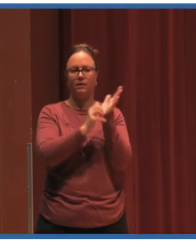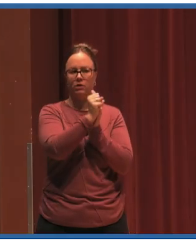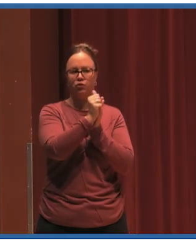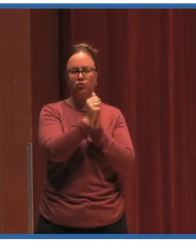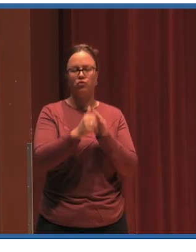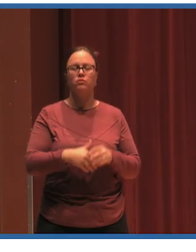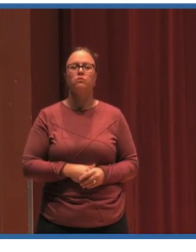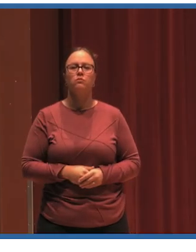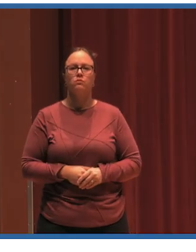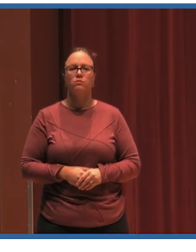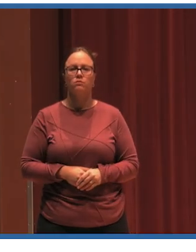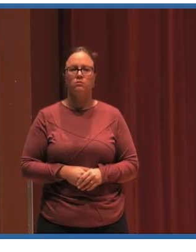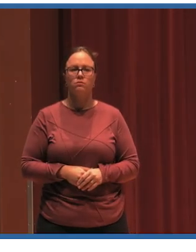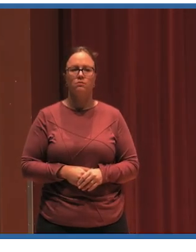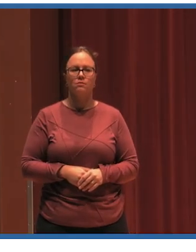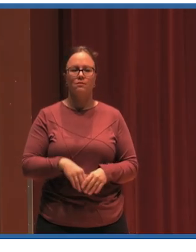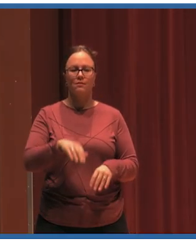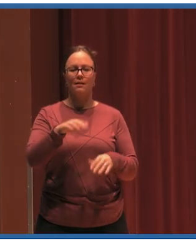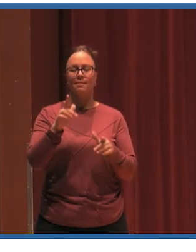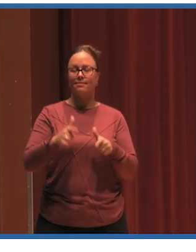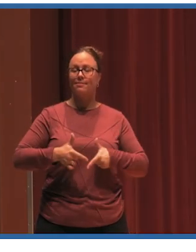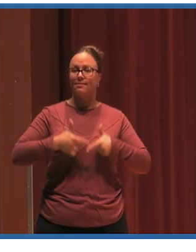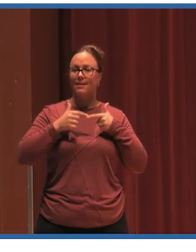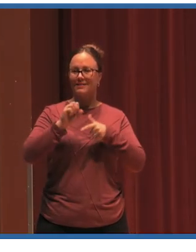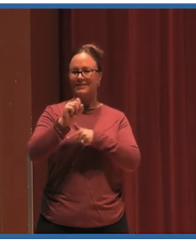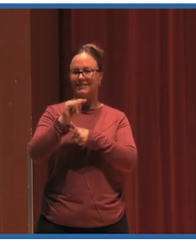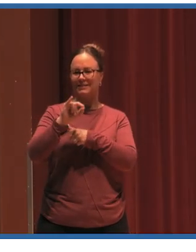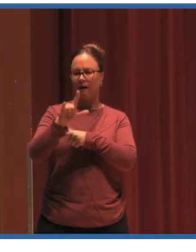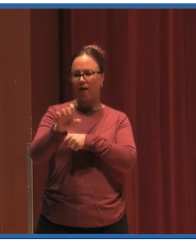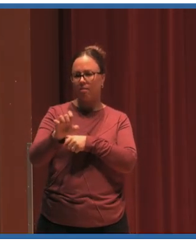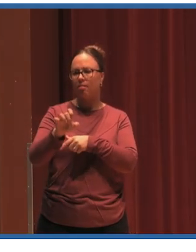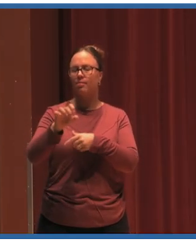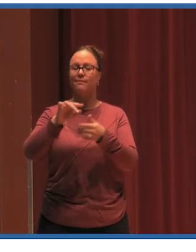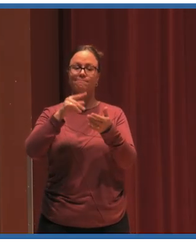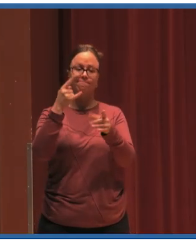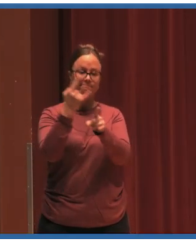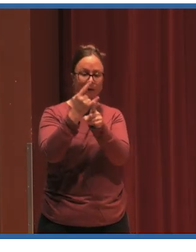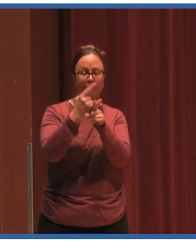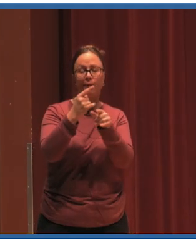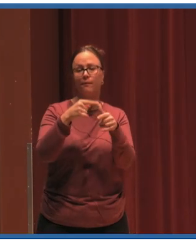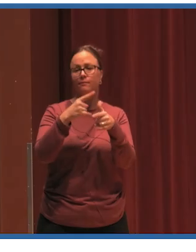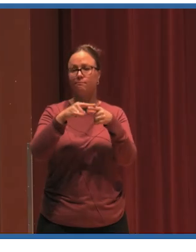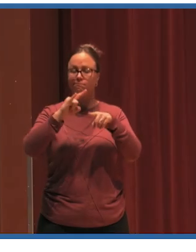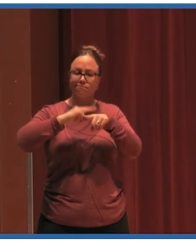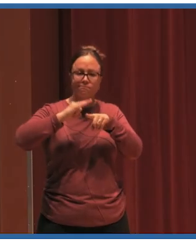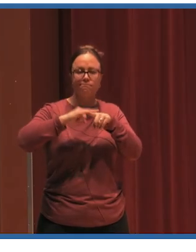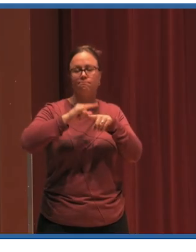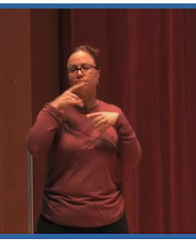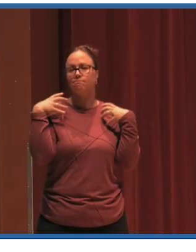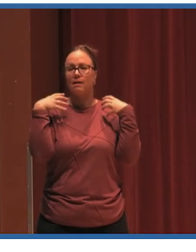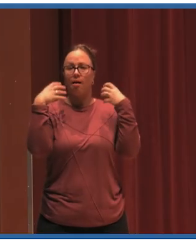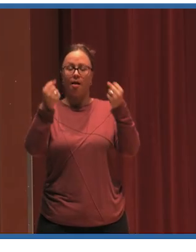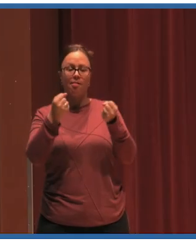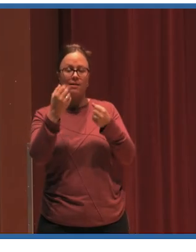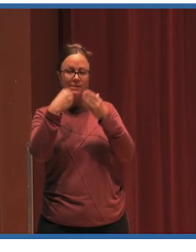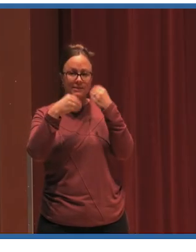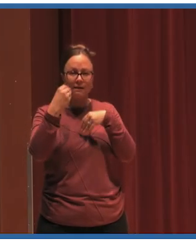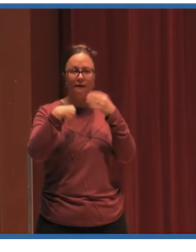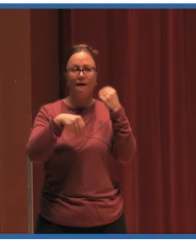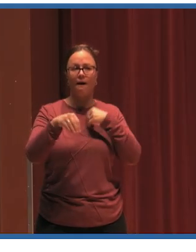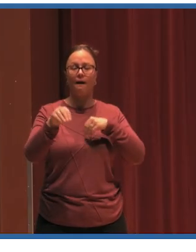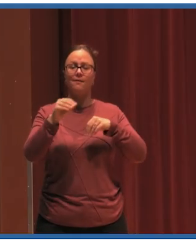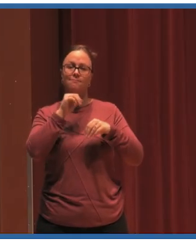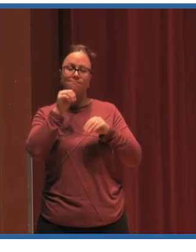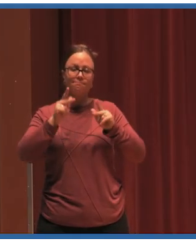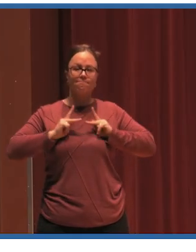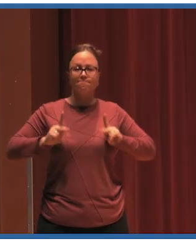When we talk about lifestyle factors, we're talking about things like alcohol, tobacco, unhealthy diet, not being physically active, and